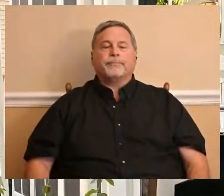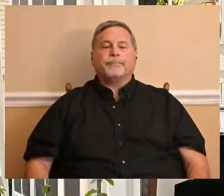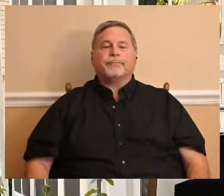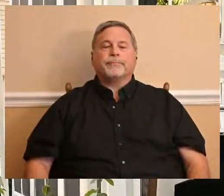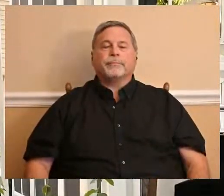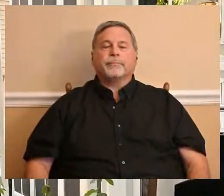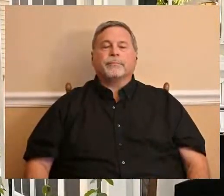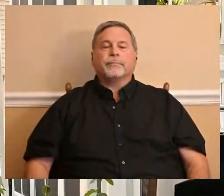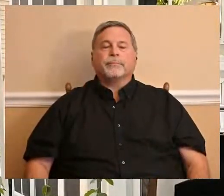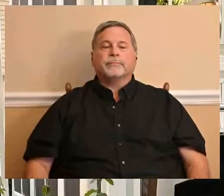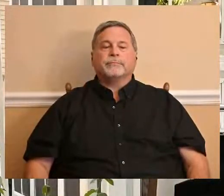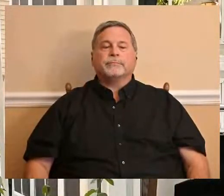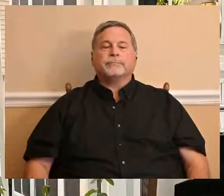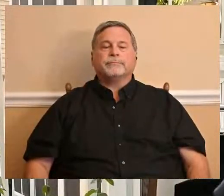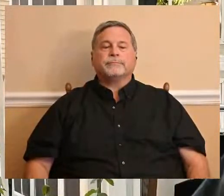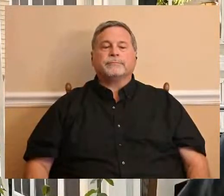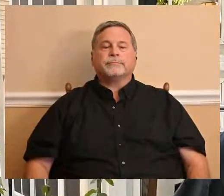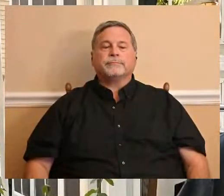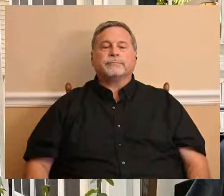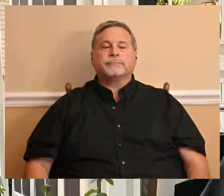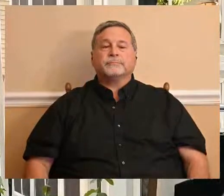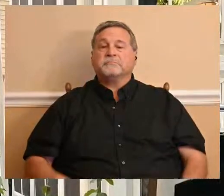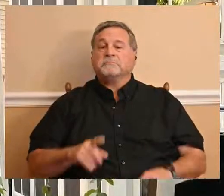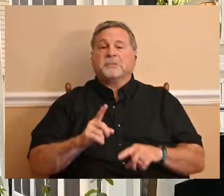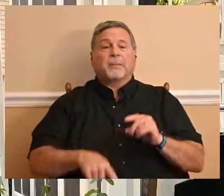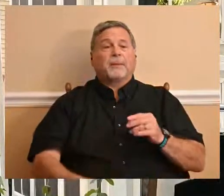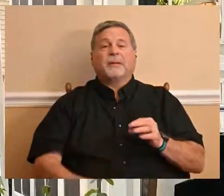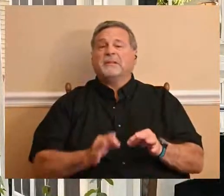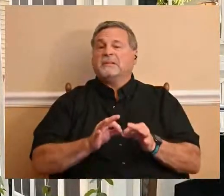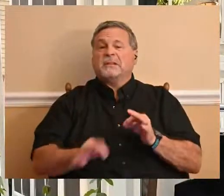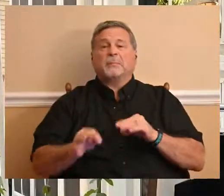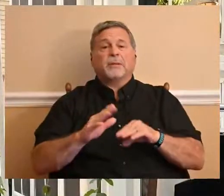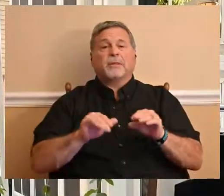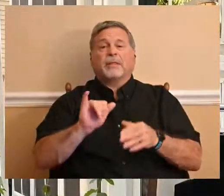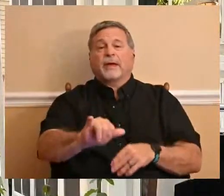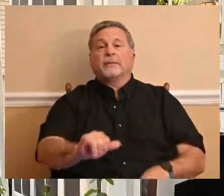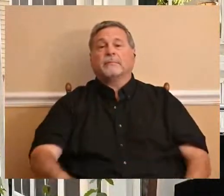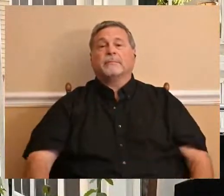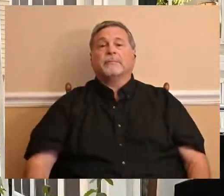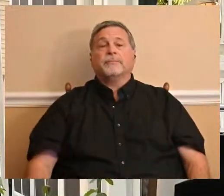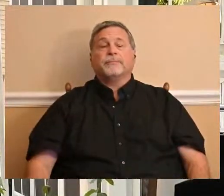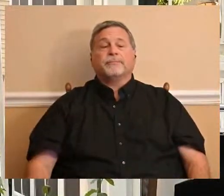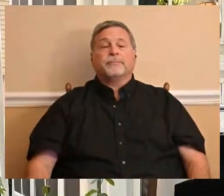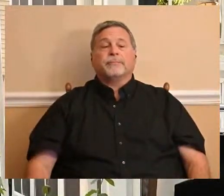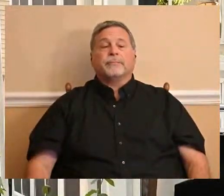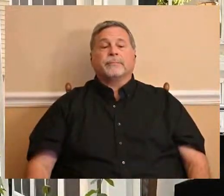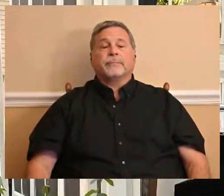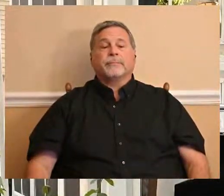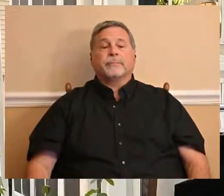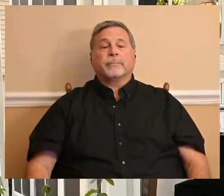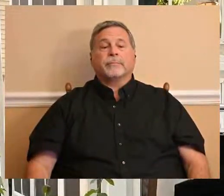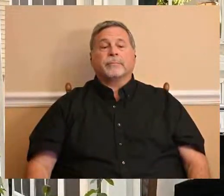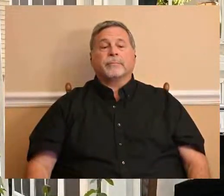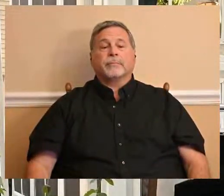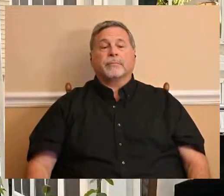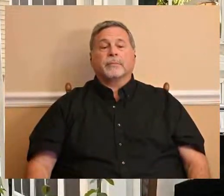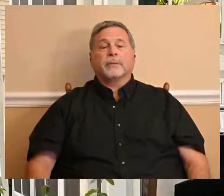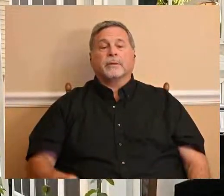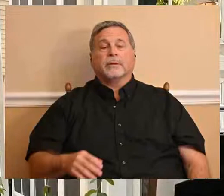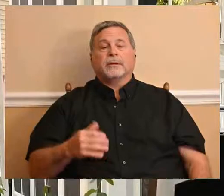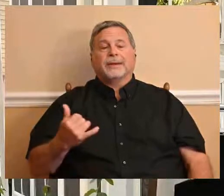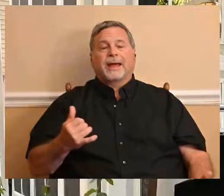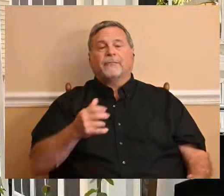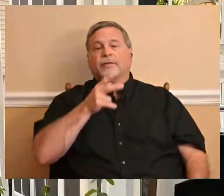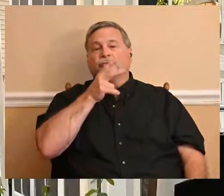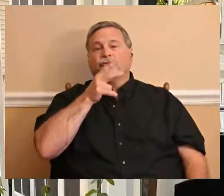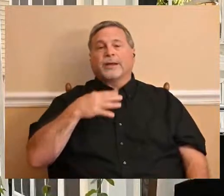lay it down on the grill. Can't get much simpler than that. Now, let's look at the chicken breast that we've